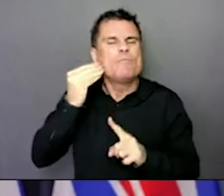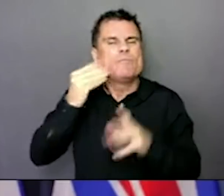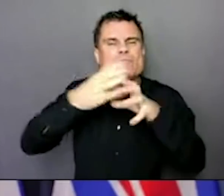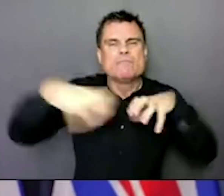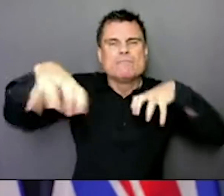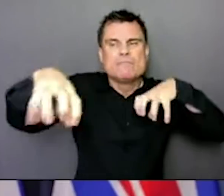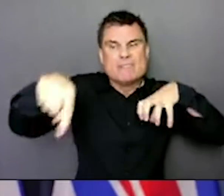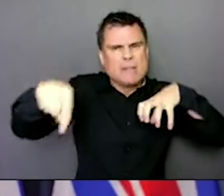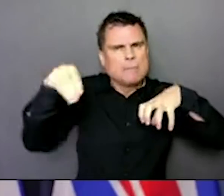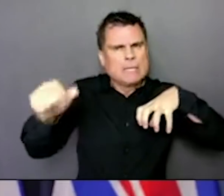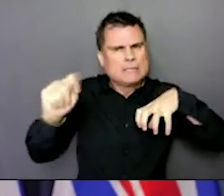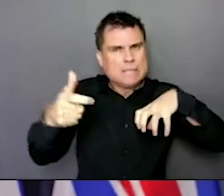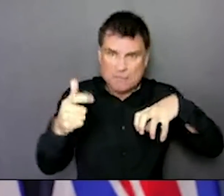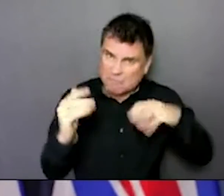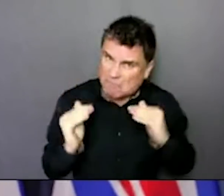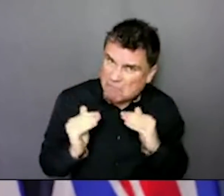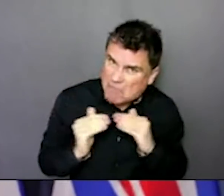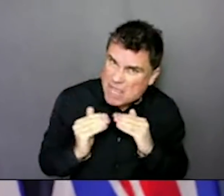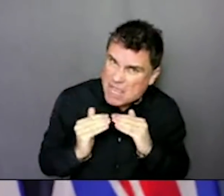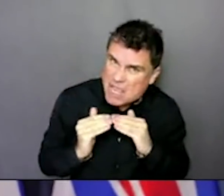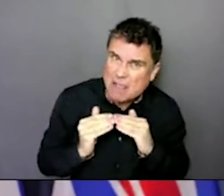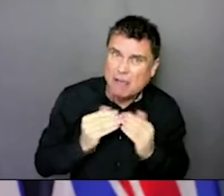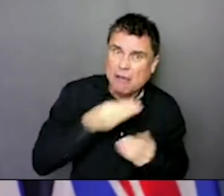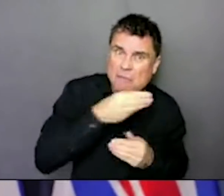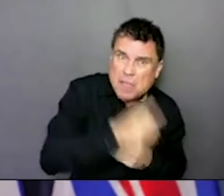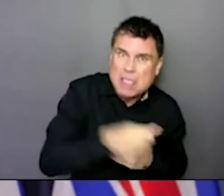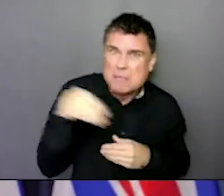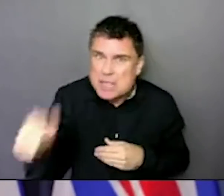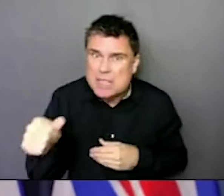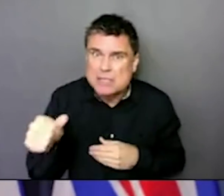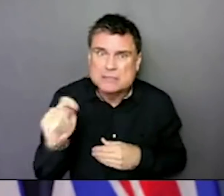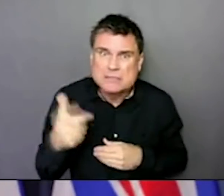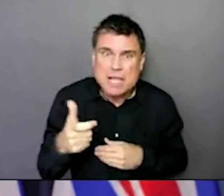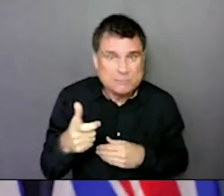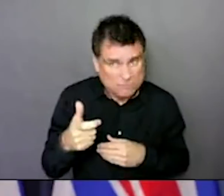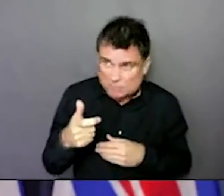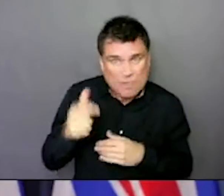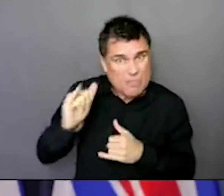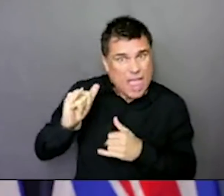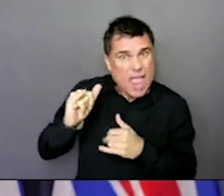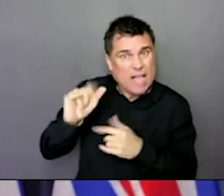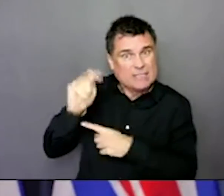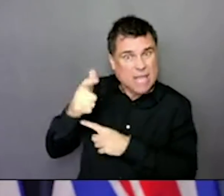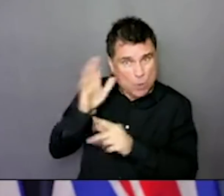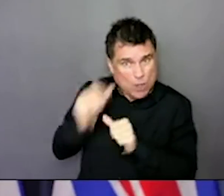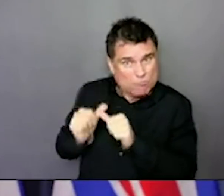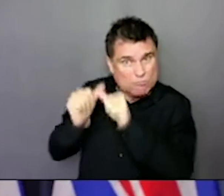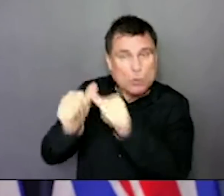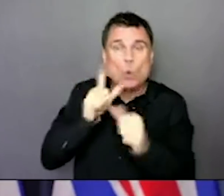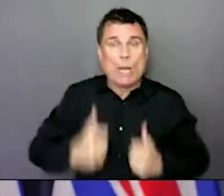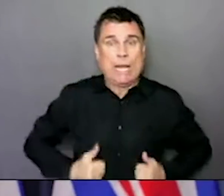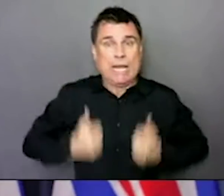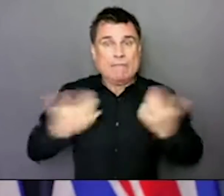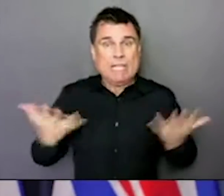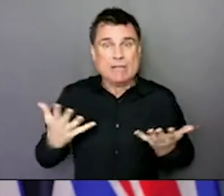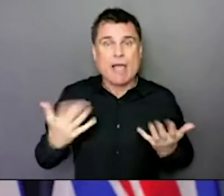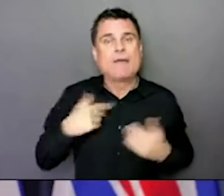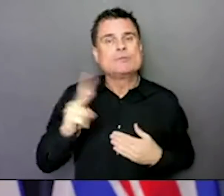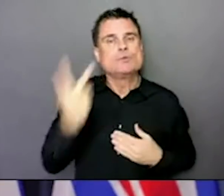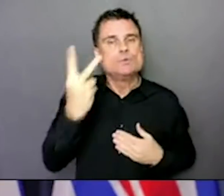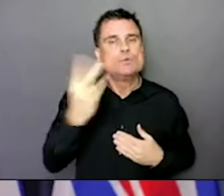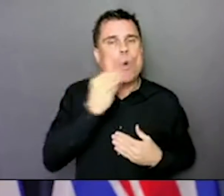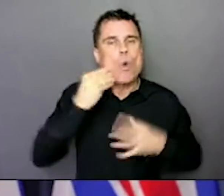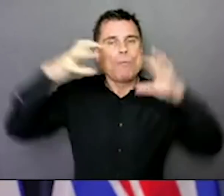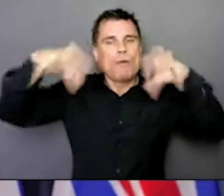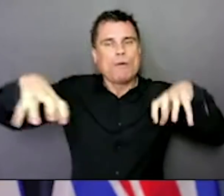that's the version of the tax that you want to see going forward, and if you plan on making any changes there. Well, as you know,